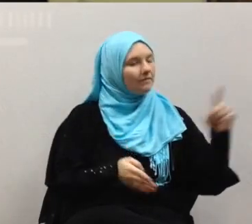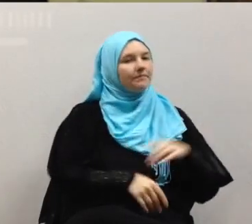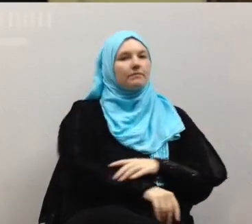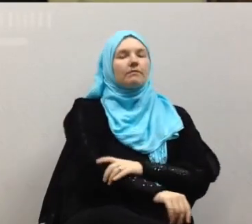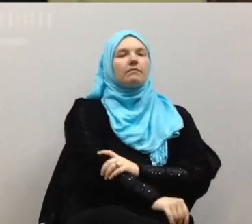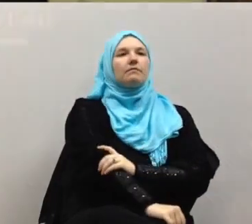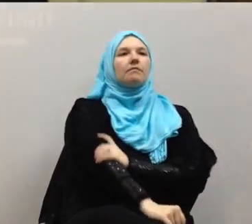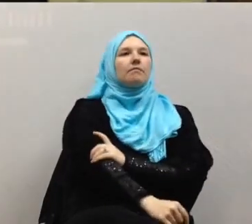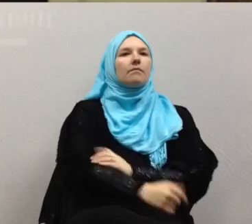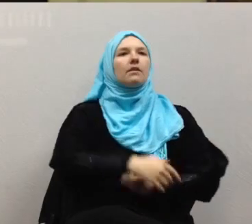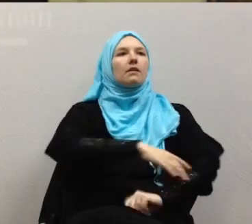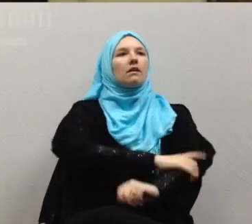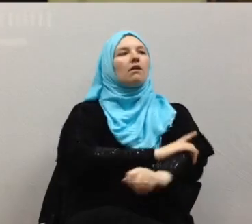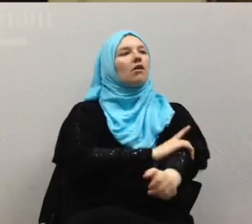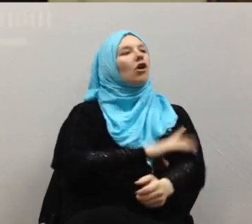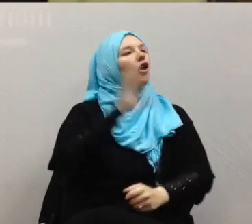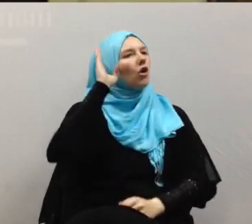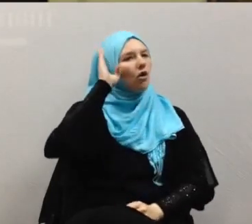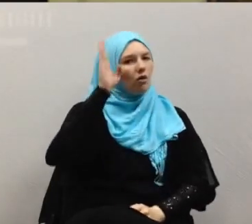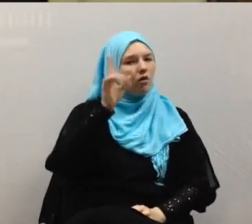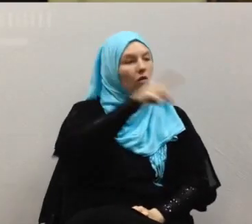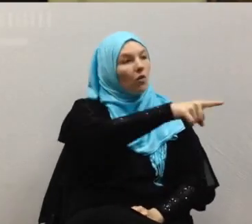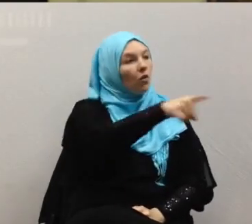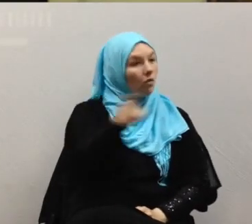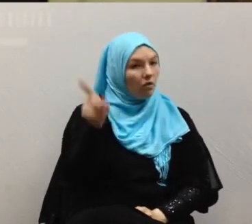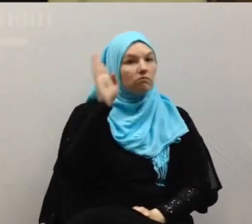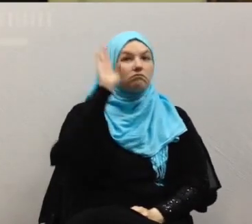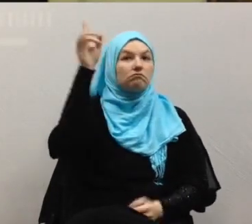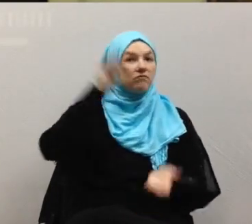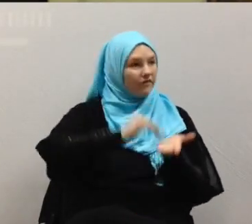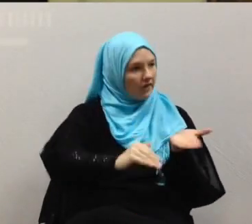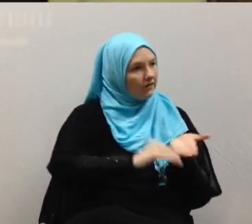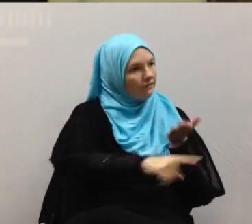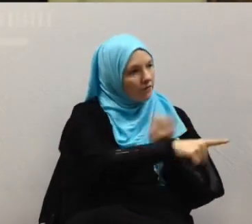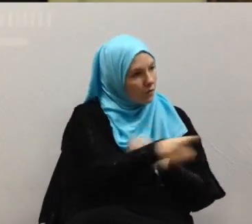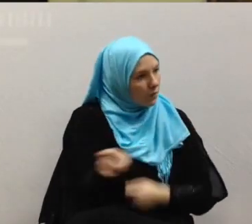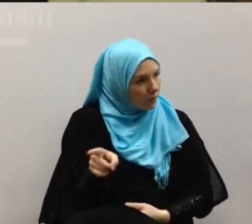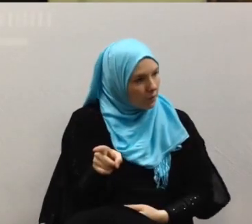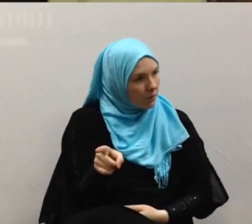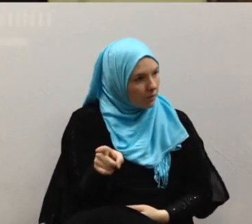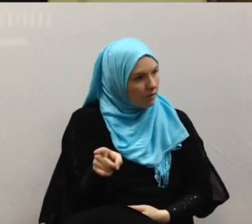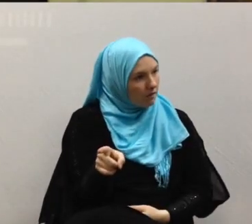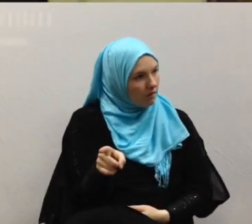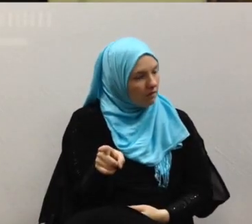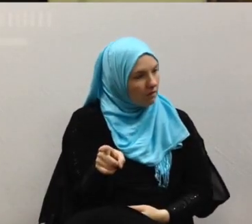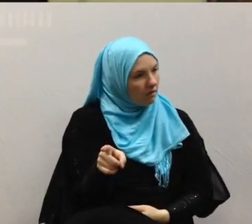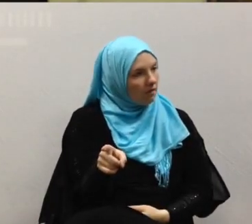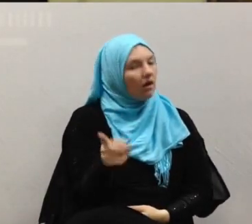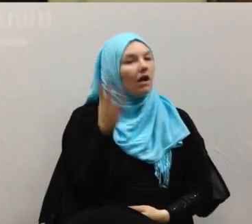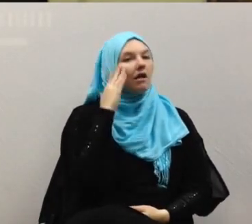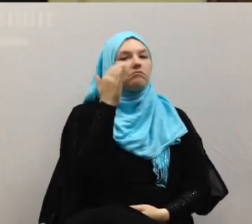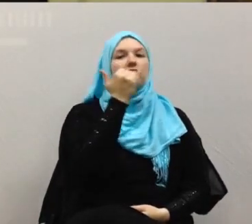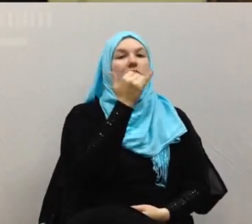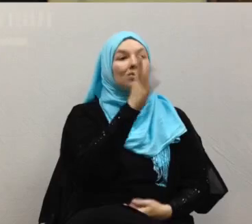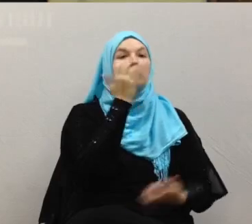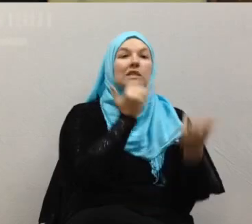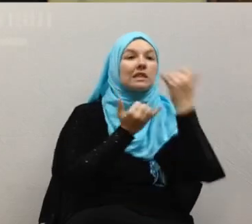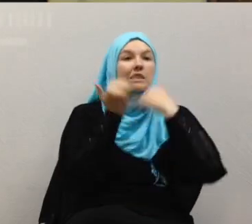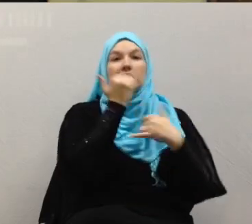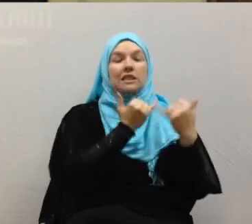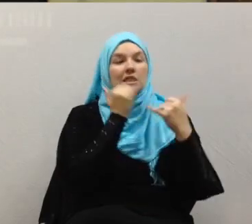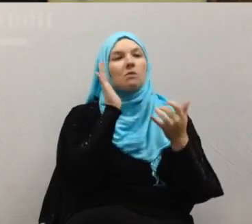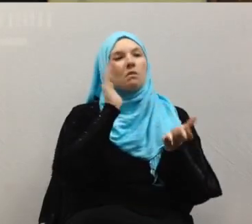what preceded of your sin and what will follow, and complete His favor upon you and guide you to a straight path.